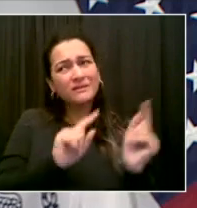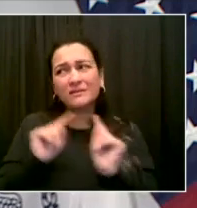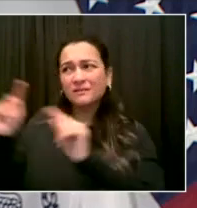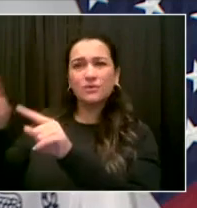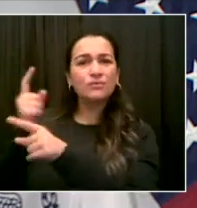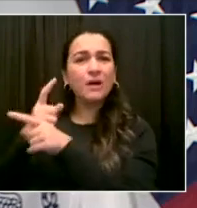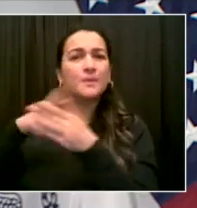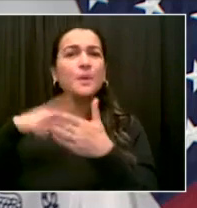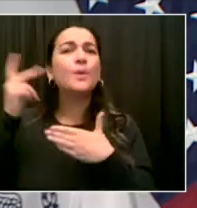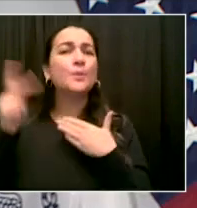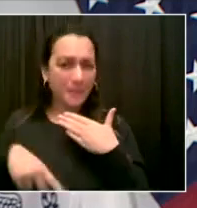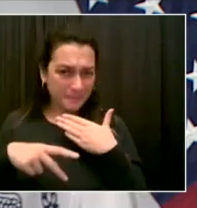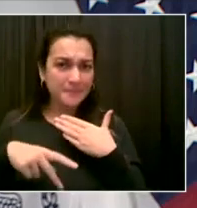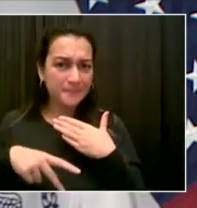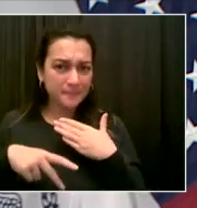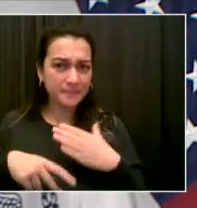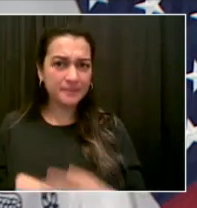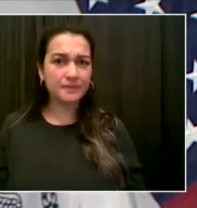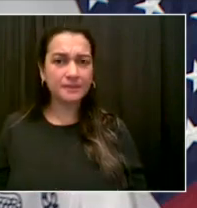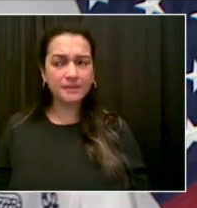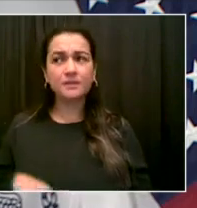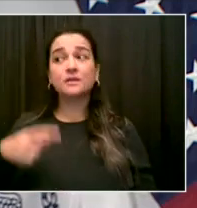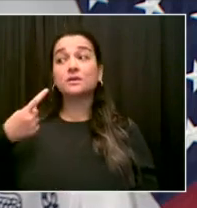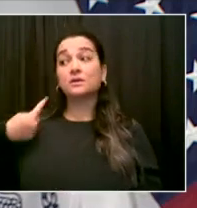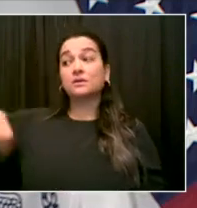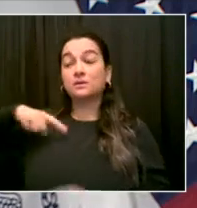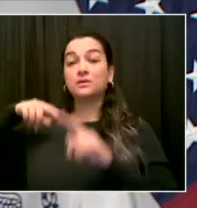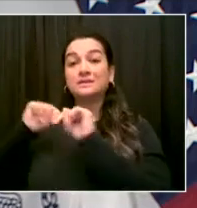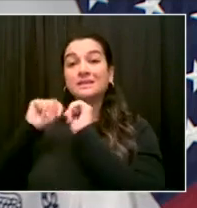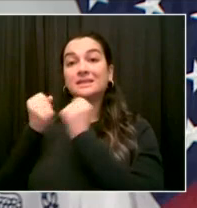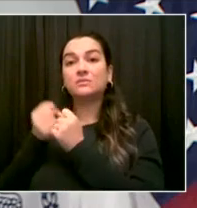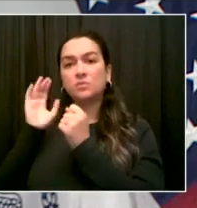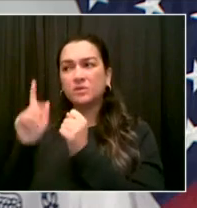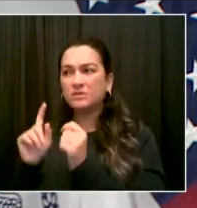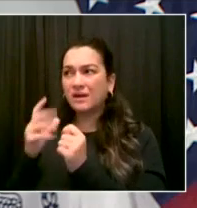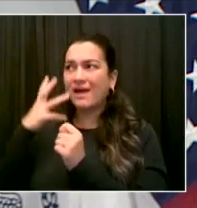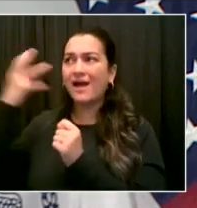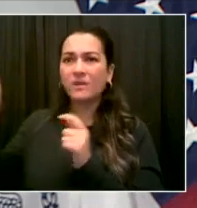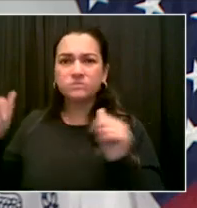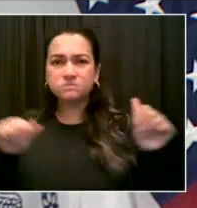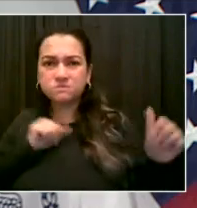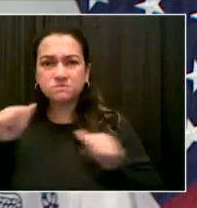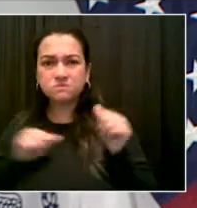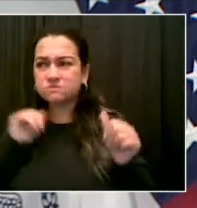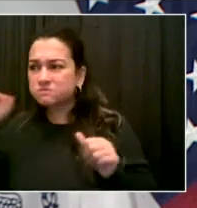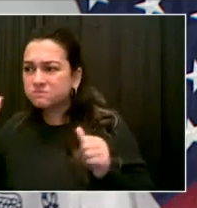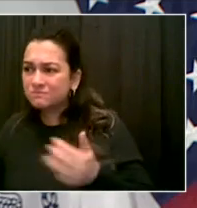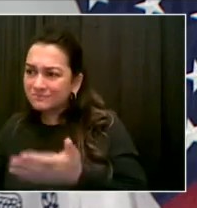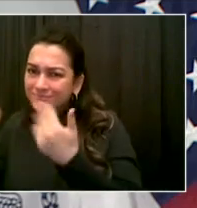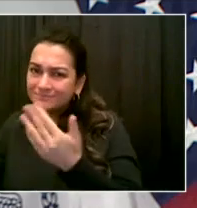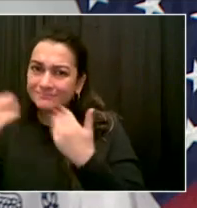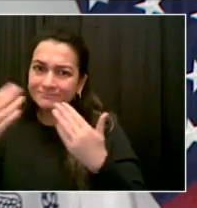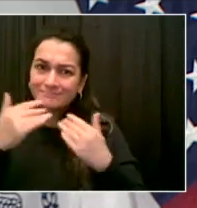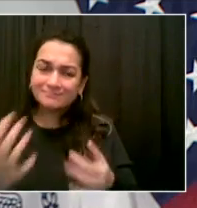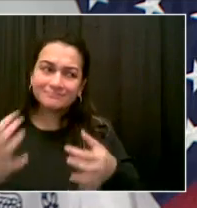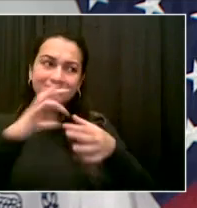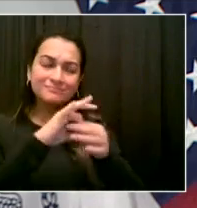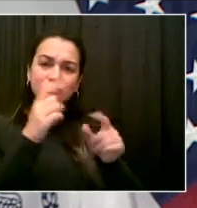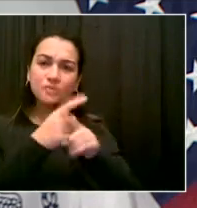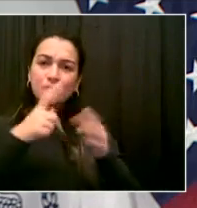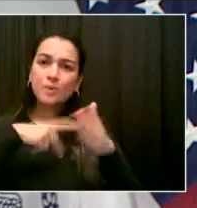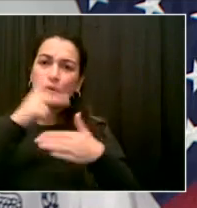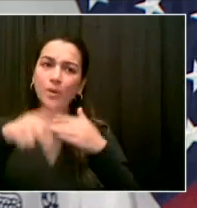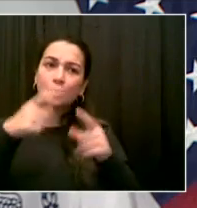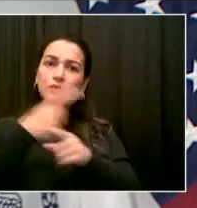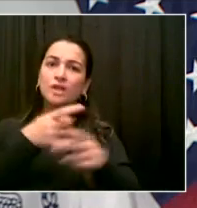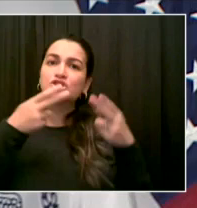into shelter and stayed in shelter. It really comes down to a lot of outreach at the right places at the right times, and we'll certainly be ready